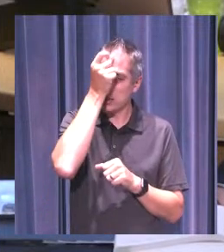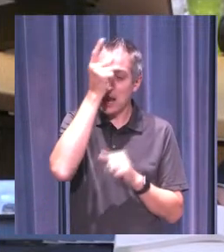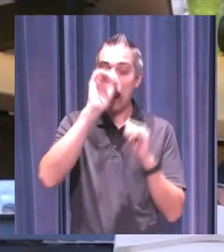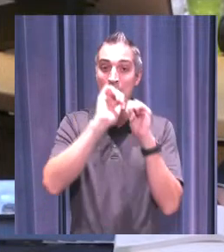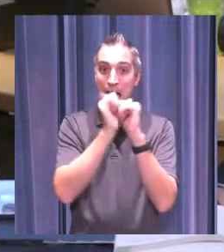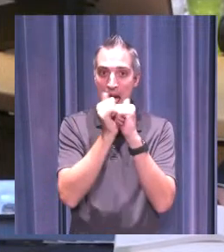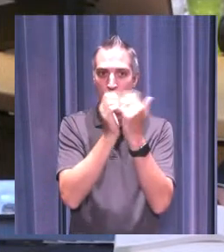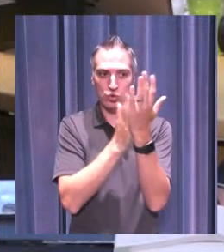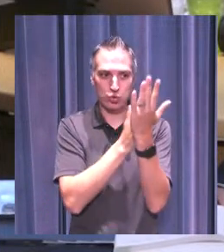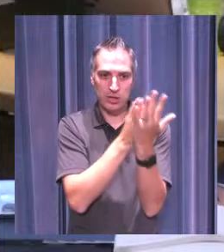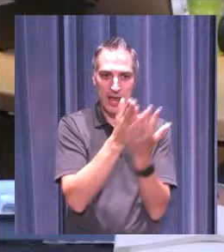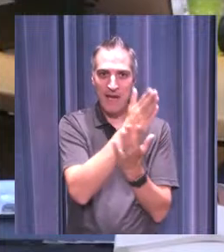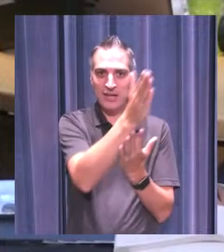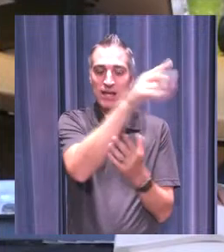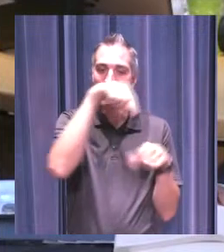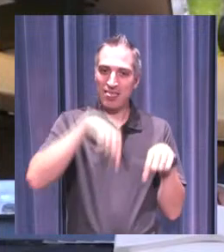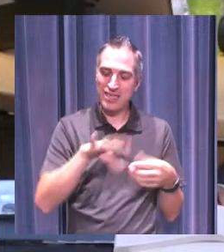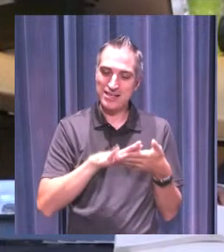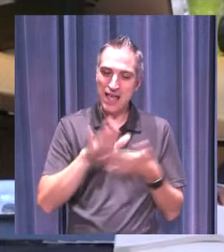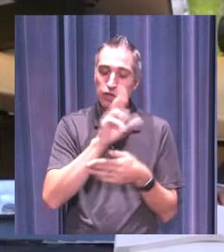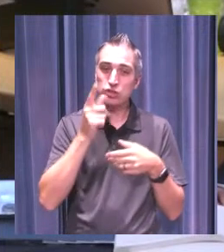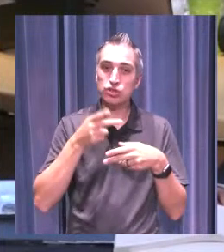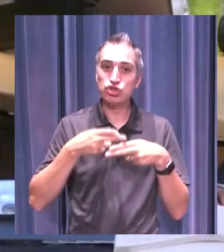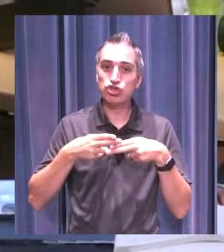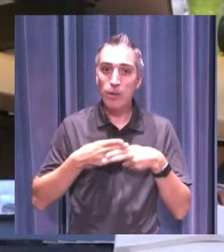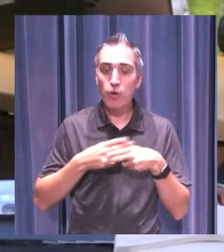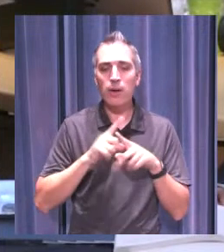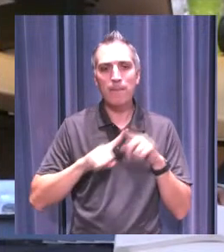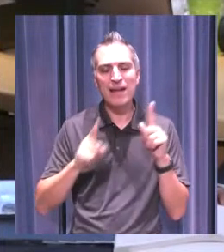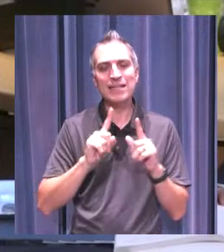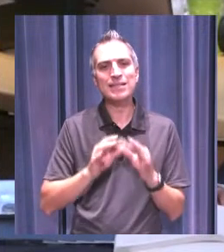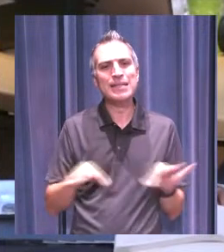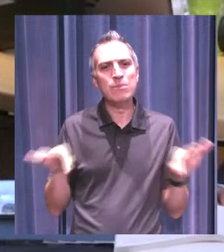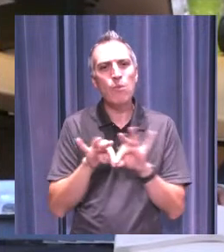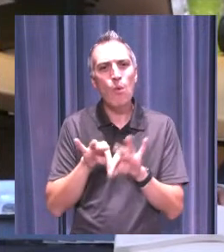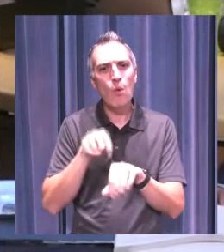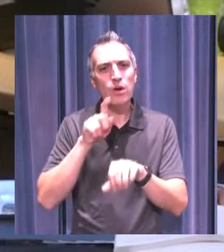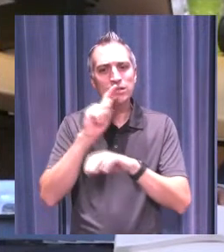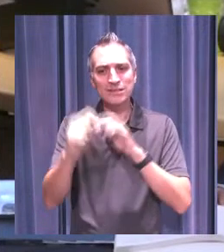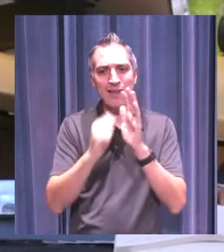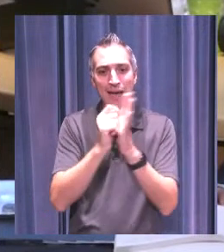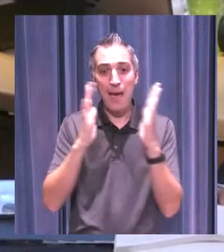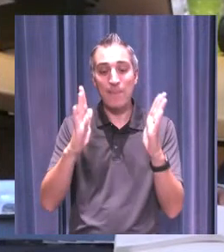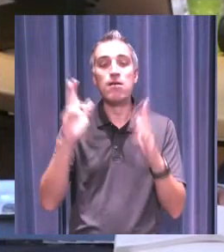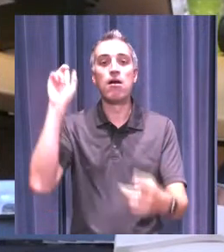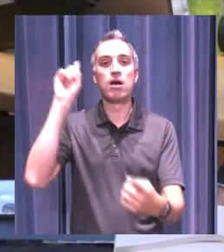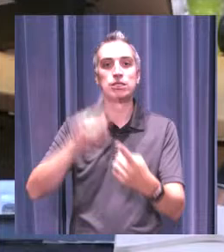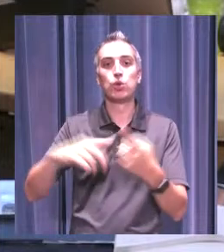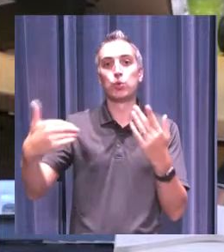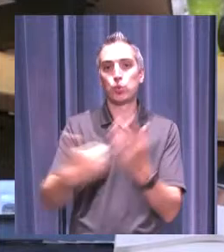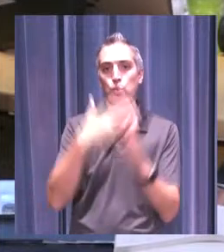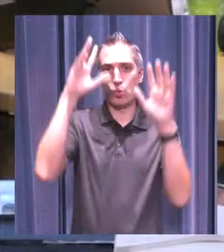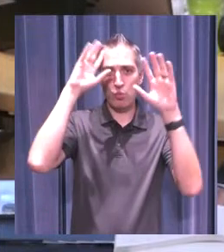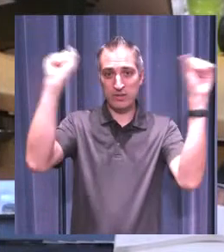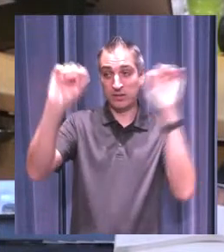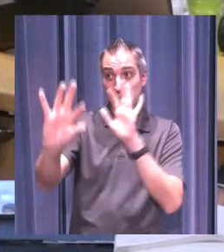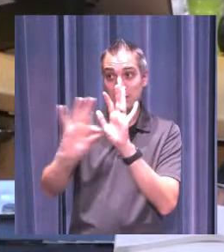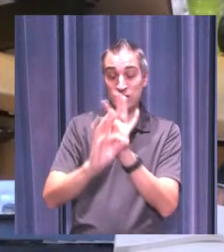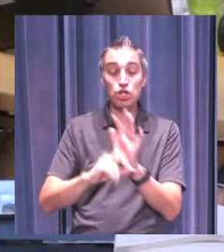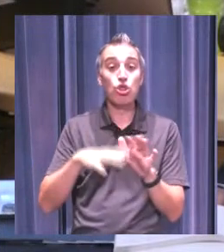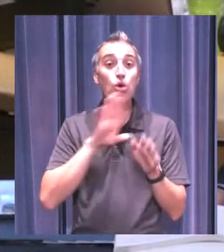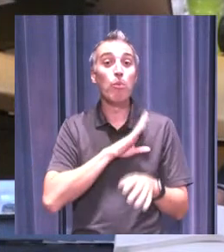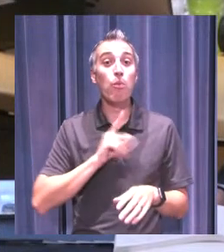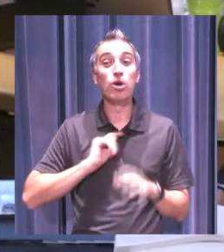to navigate the colleges through this temporary but critical time until a new president is found. The board's decision to hire